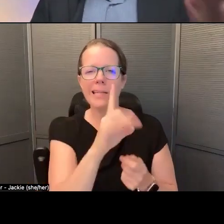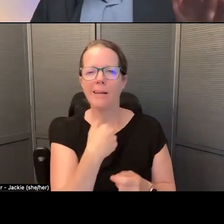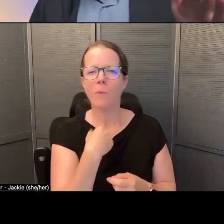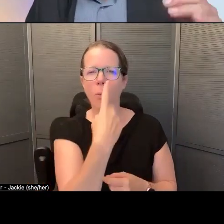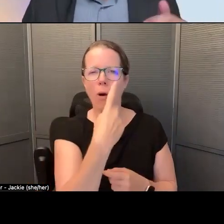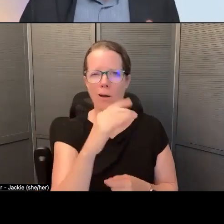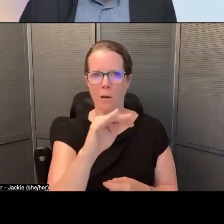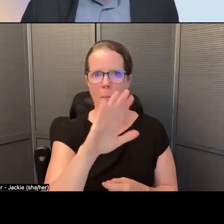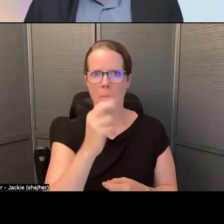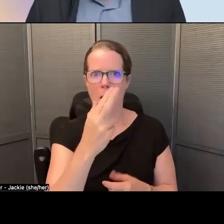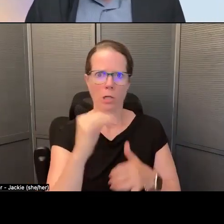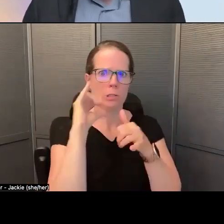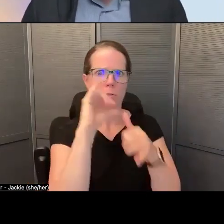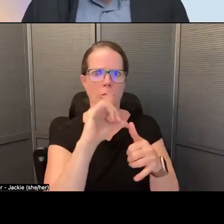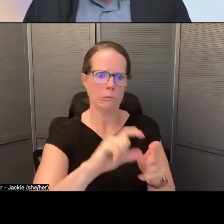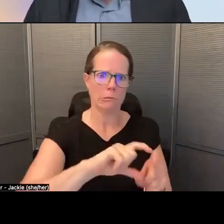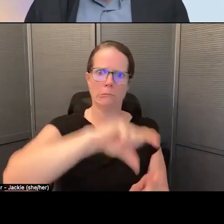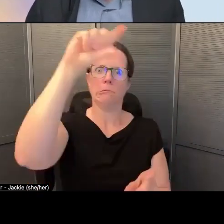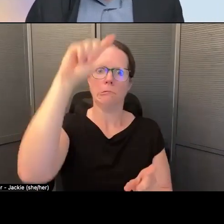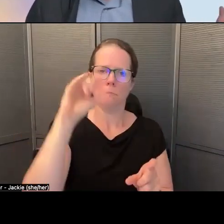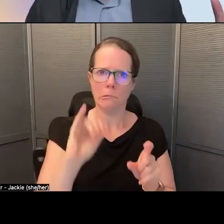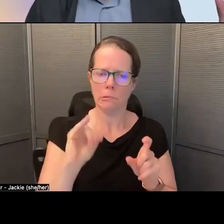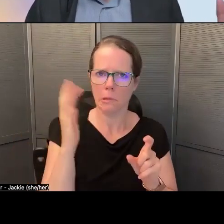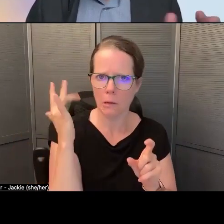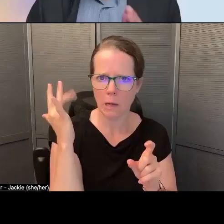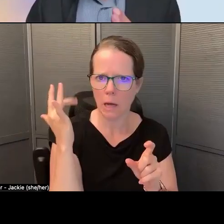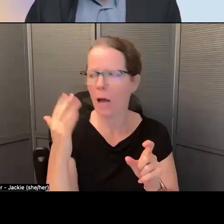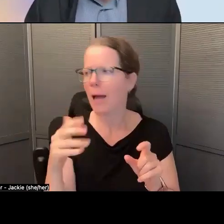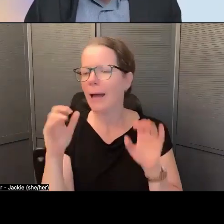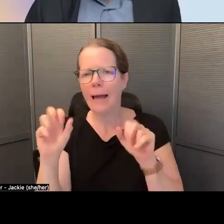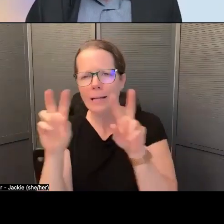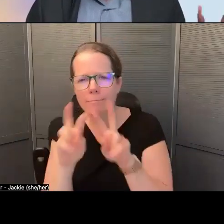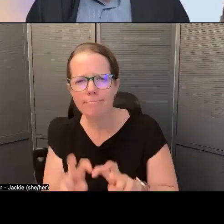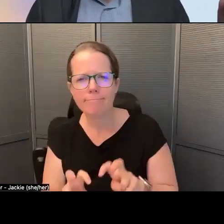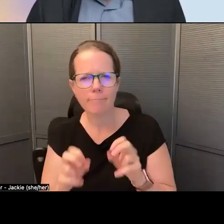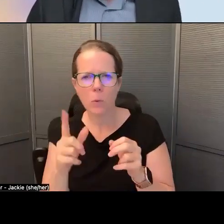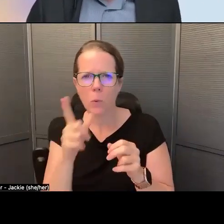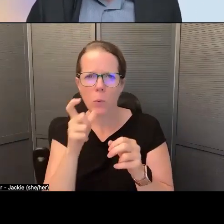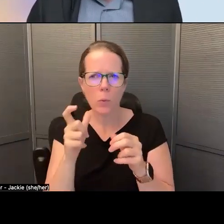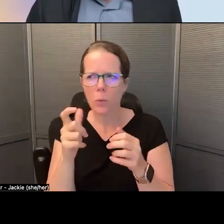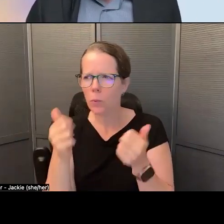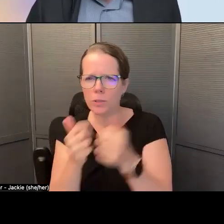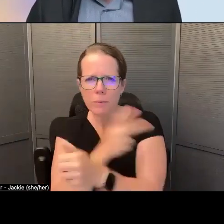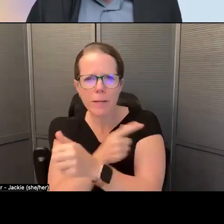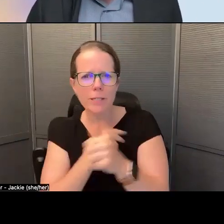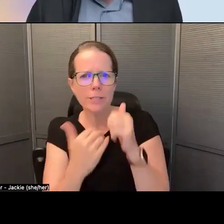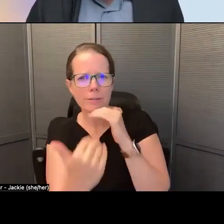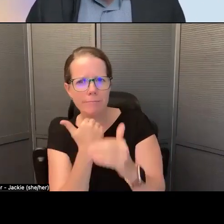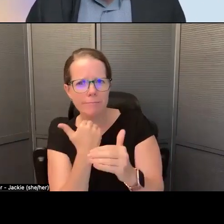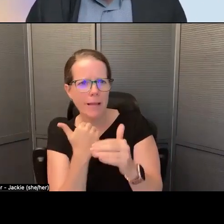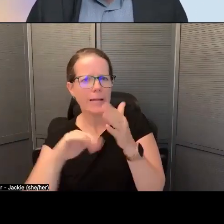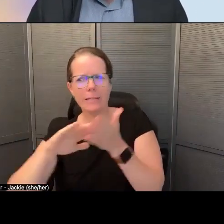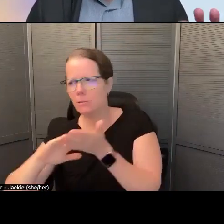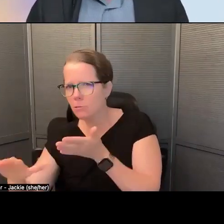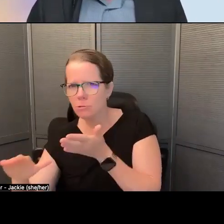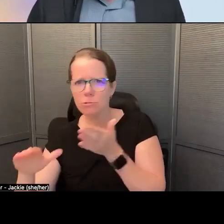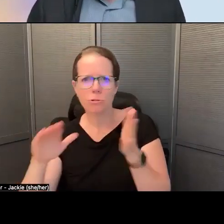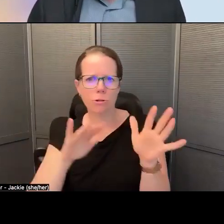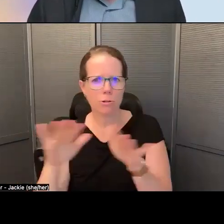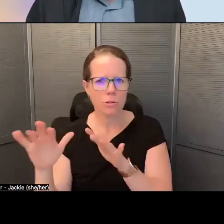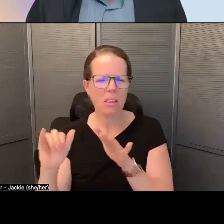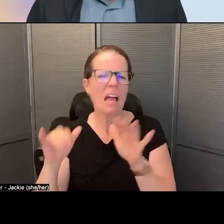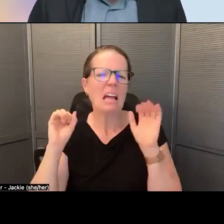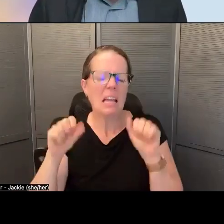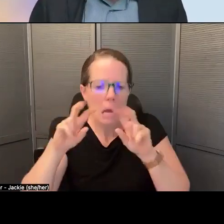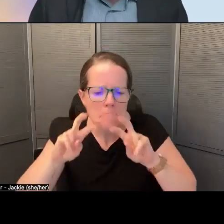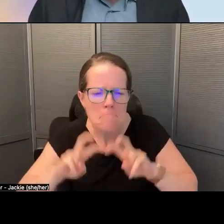who was admitted or discharged in a given month. But all signs in general across these units point in the same direction. And when we average it